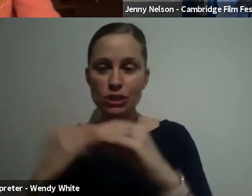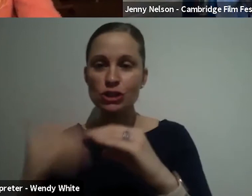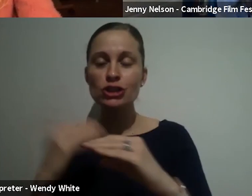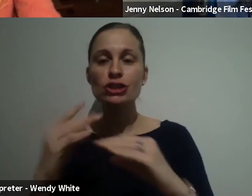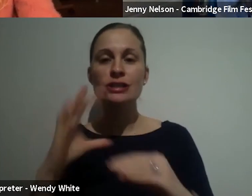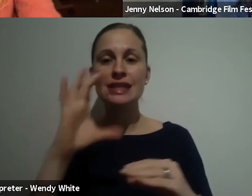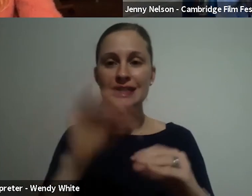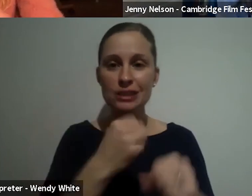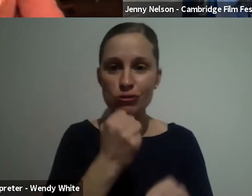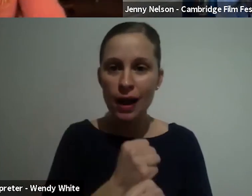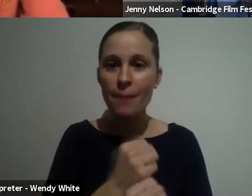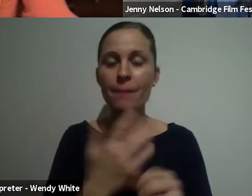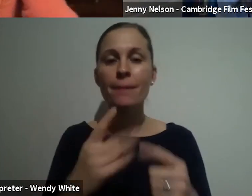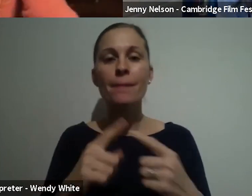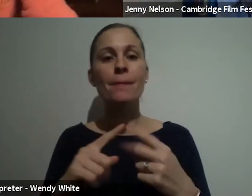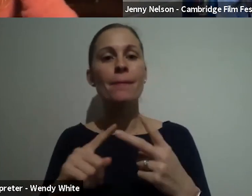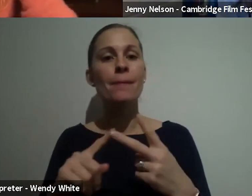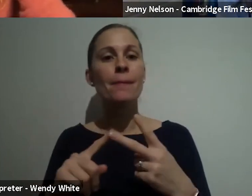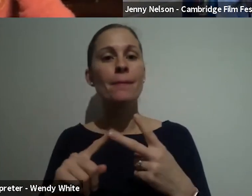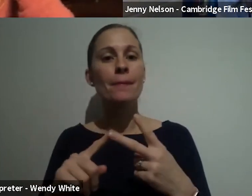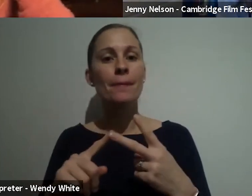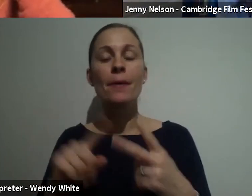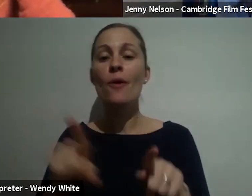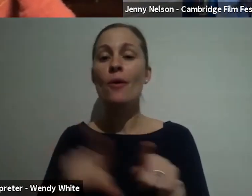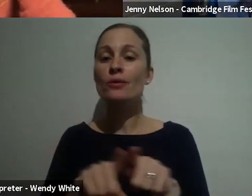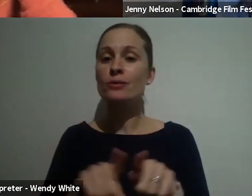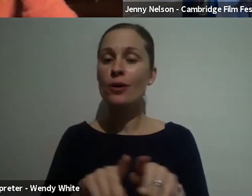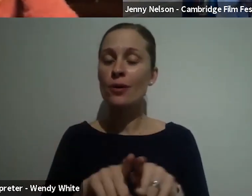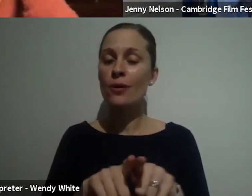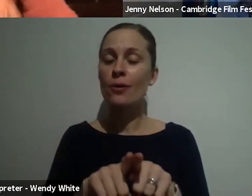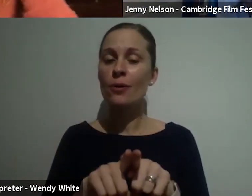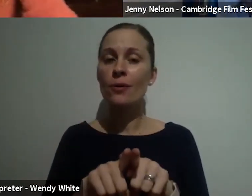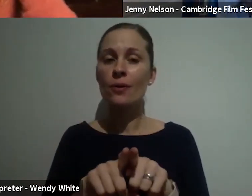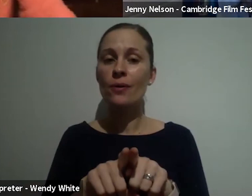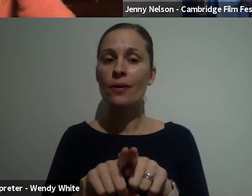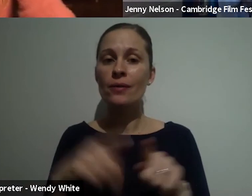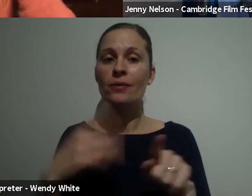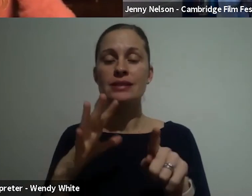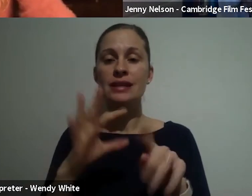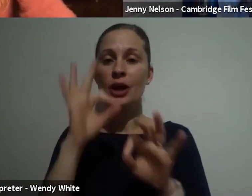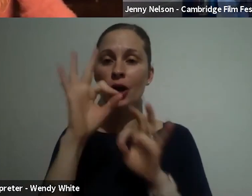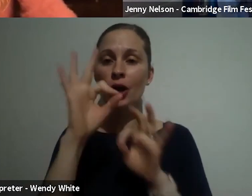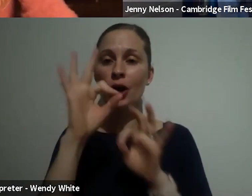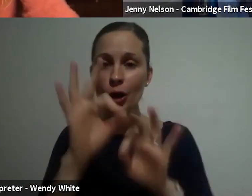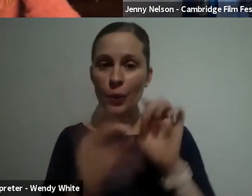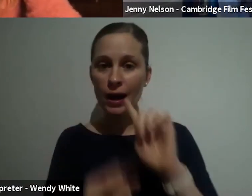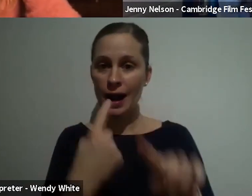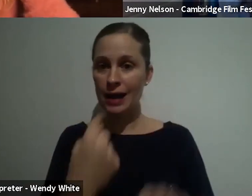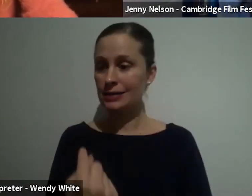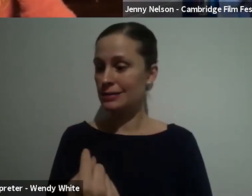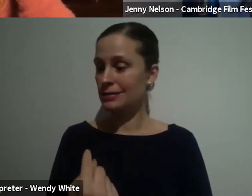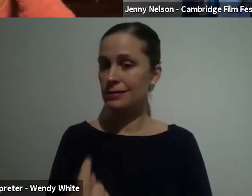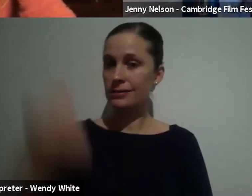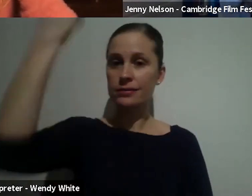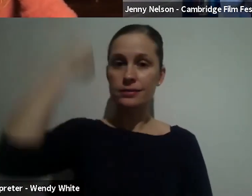also we were doing some Q&As back in September when the film was